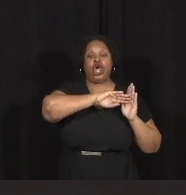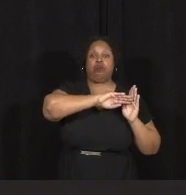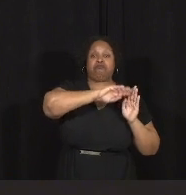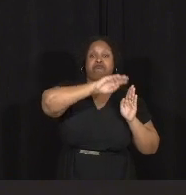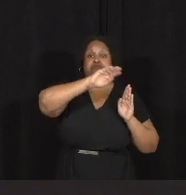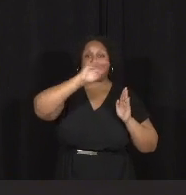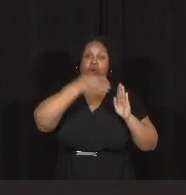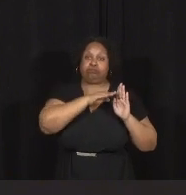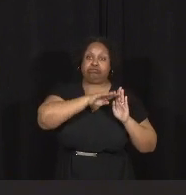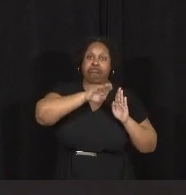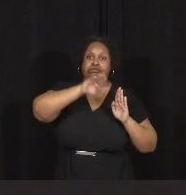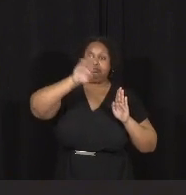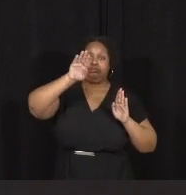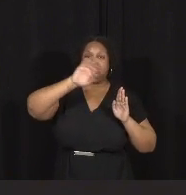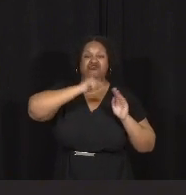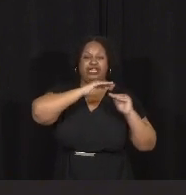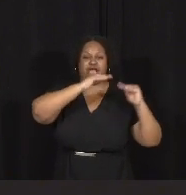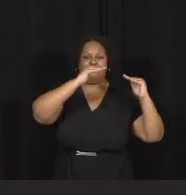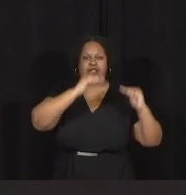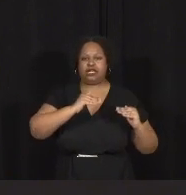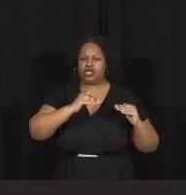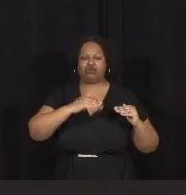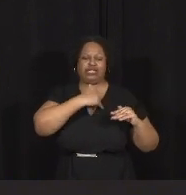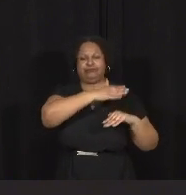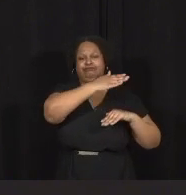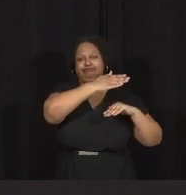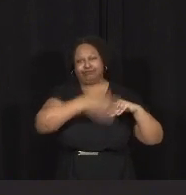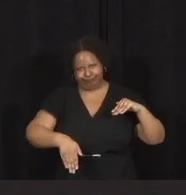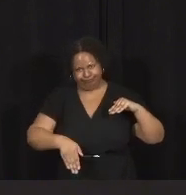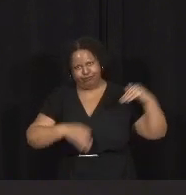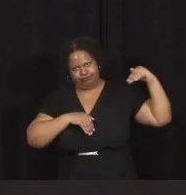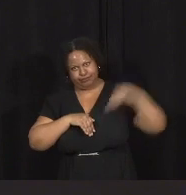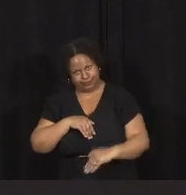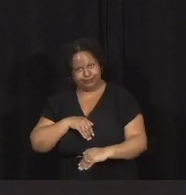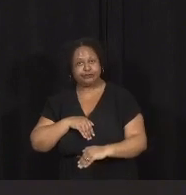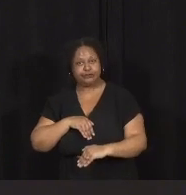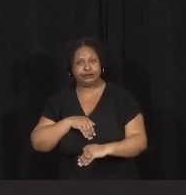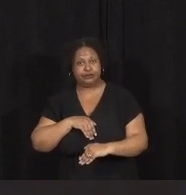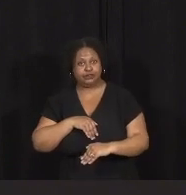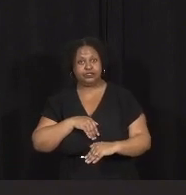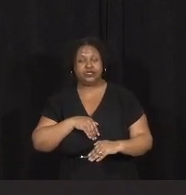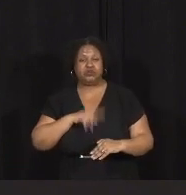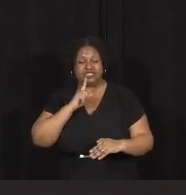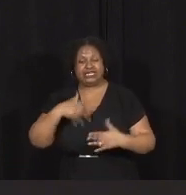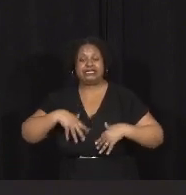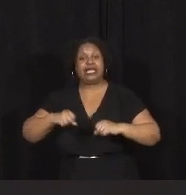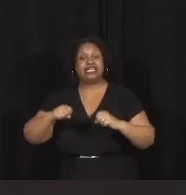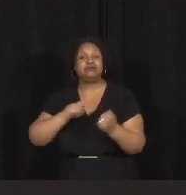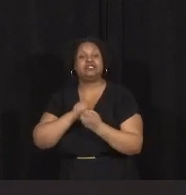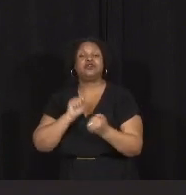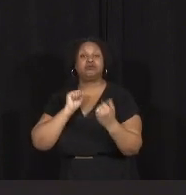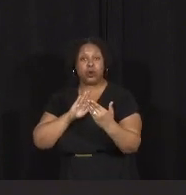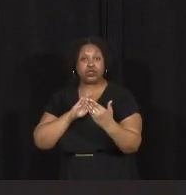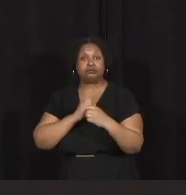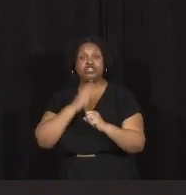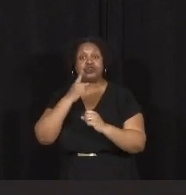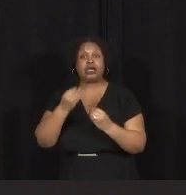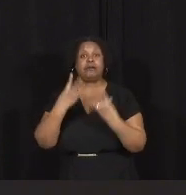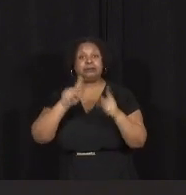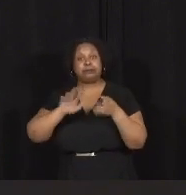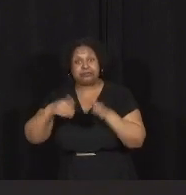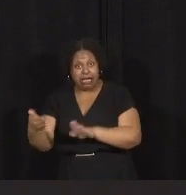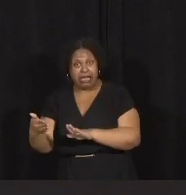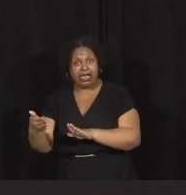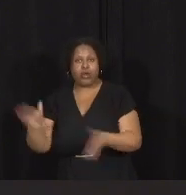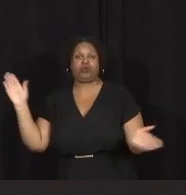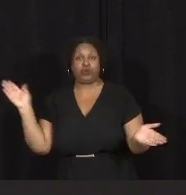about taking measures that drive down the number of deaths, the pressure on the health service. And the idea of that